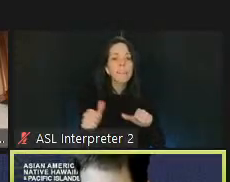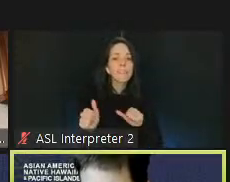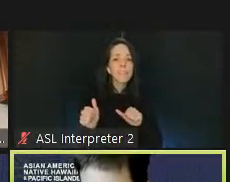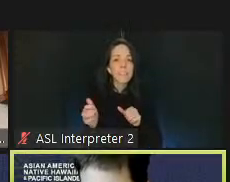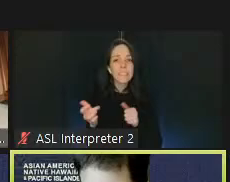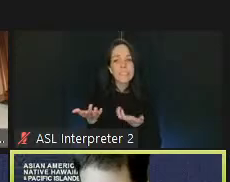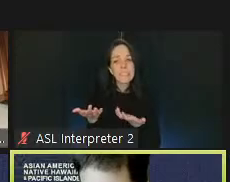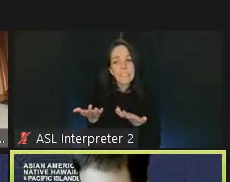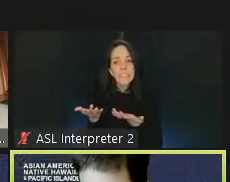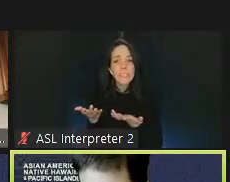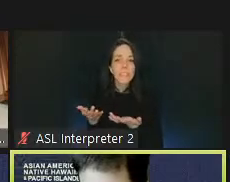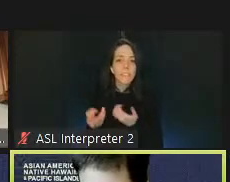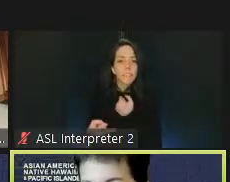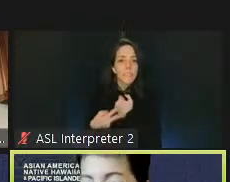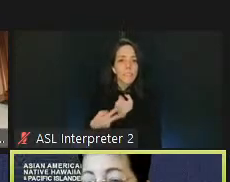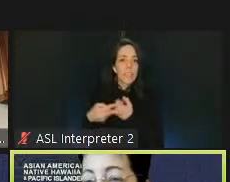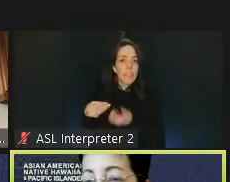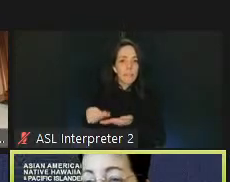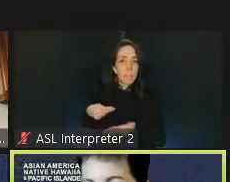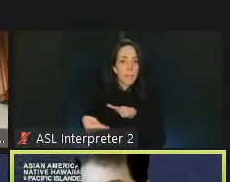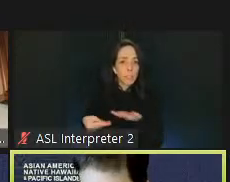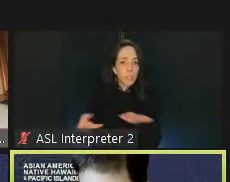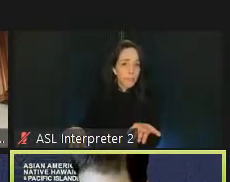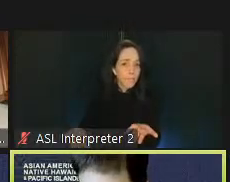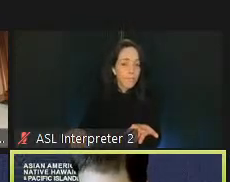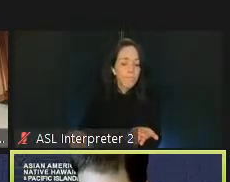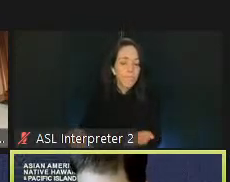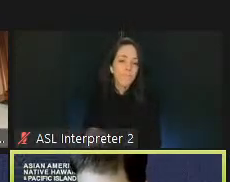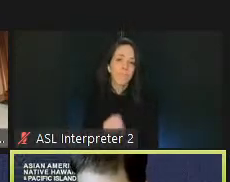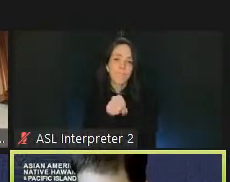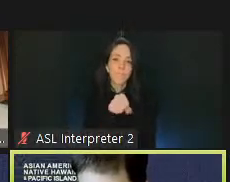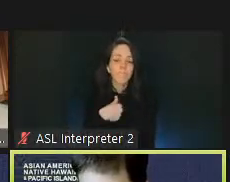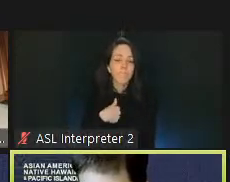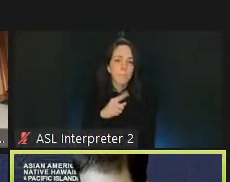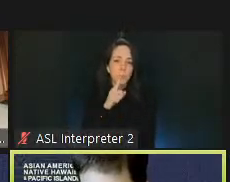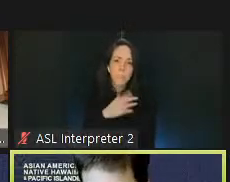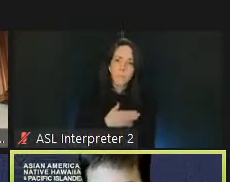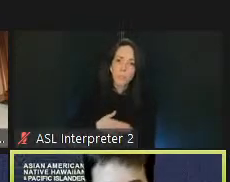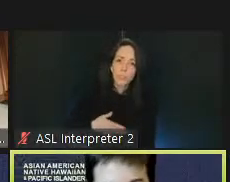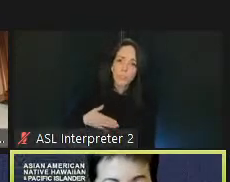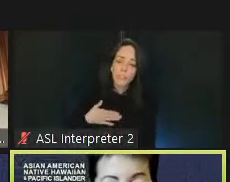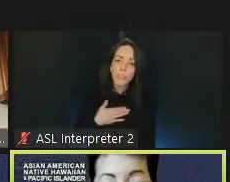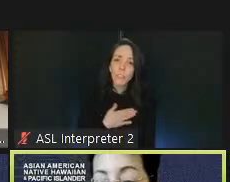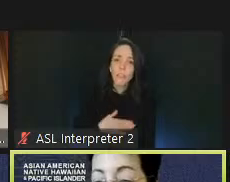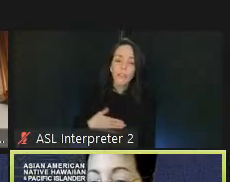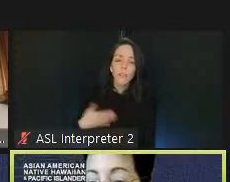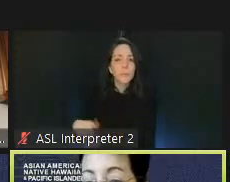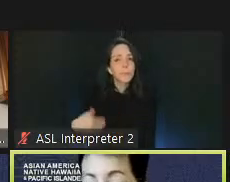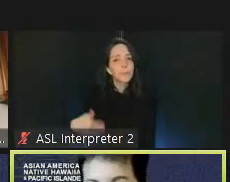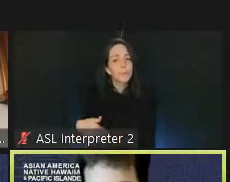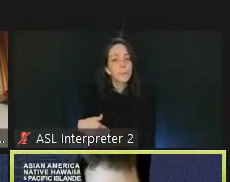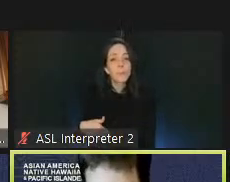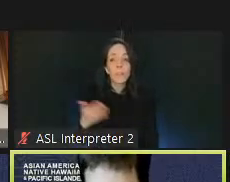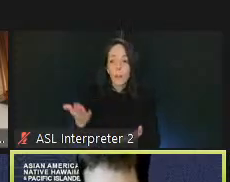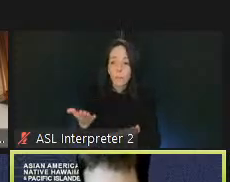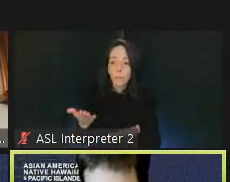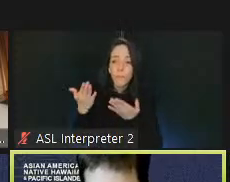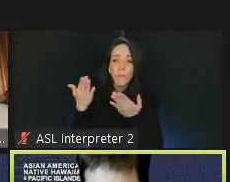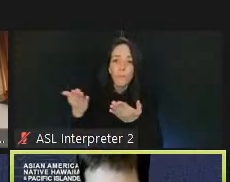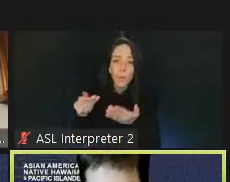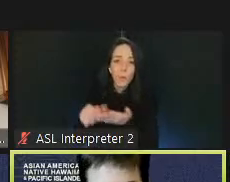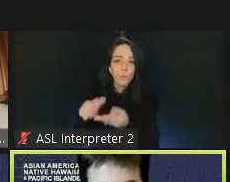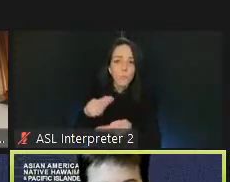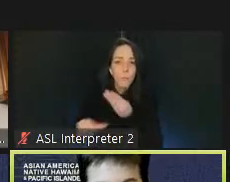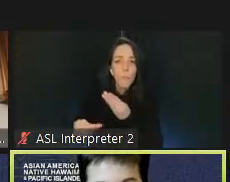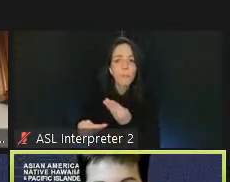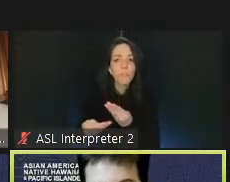Yeah. I really appreciate how through these proposed budgets and